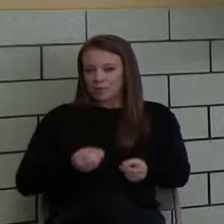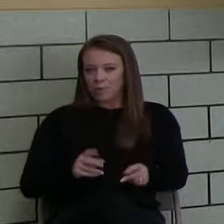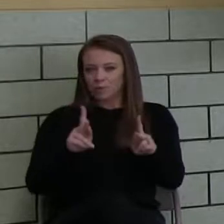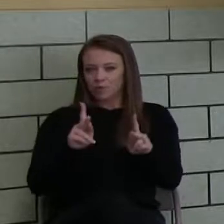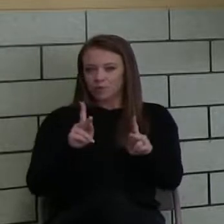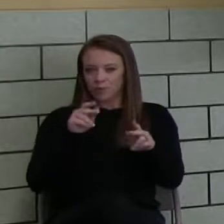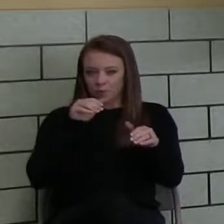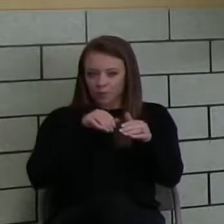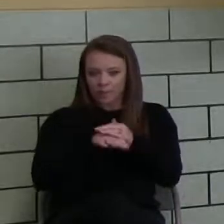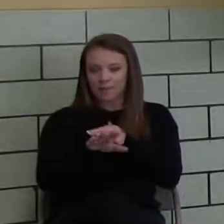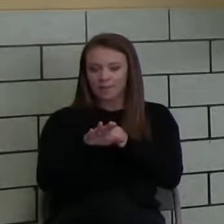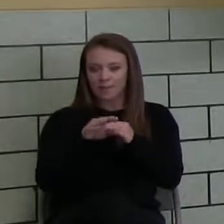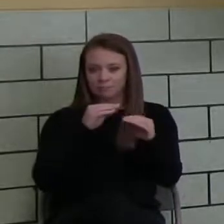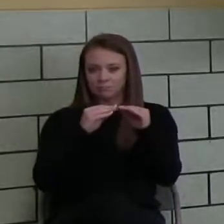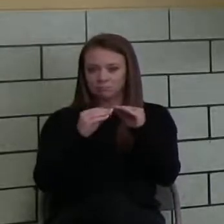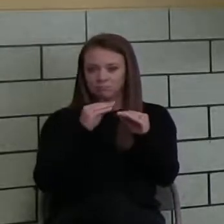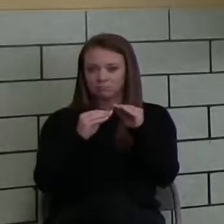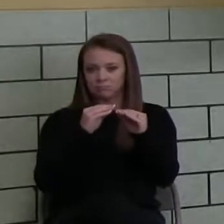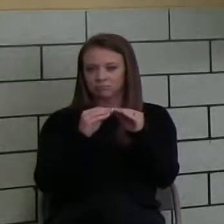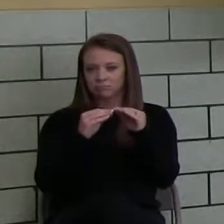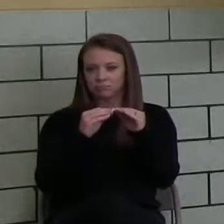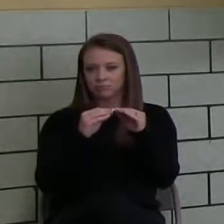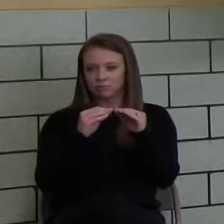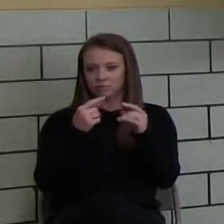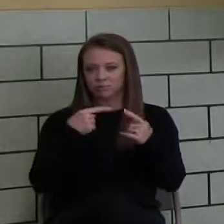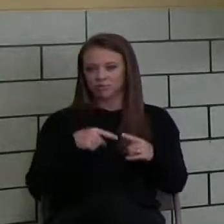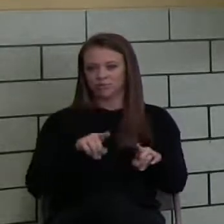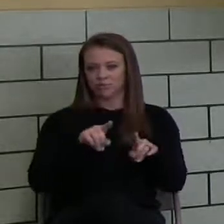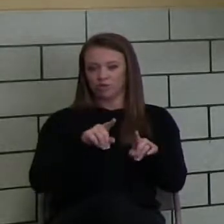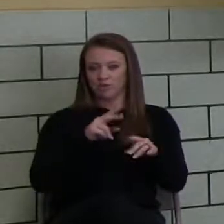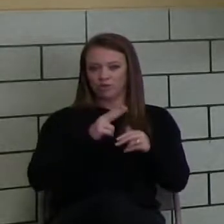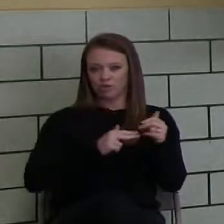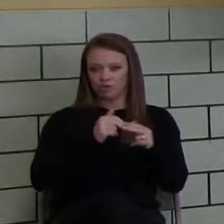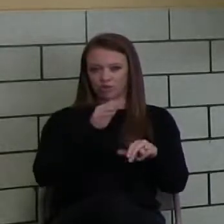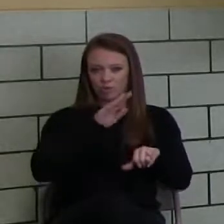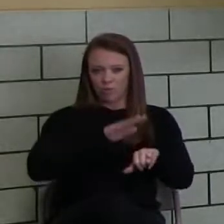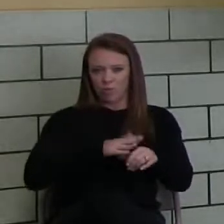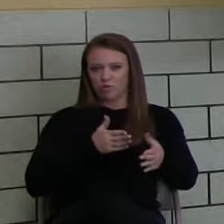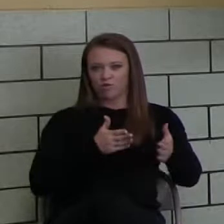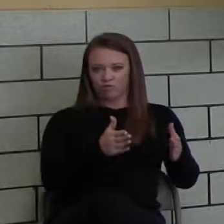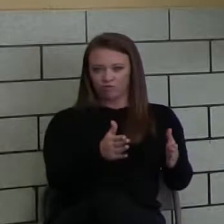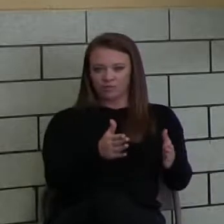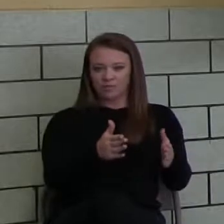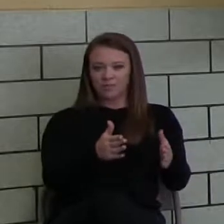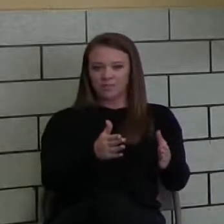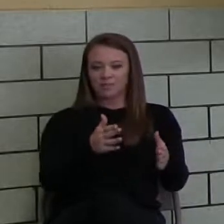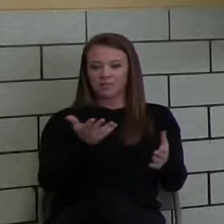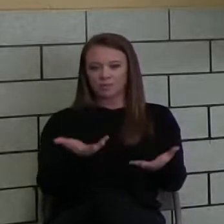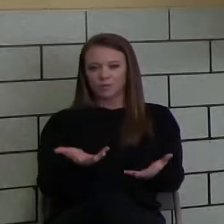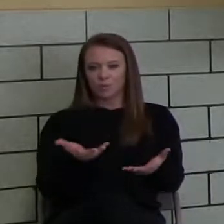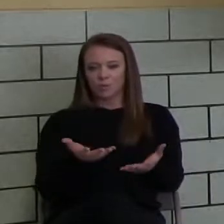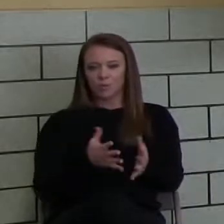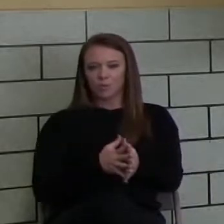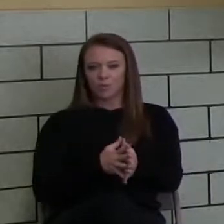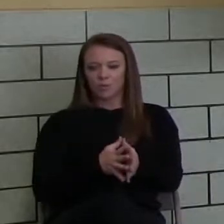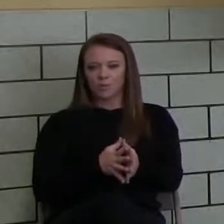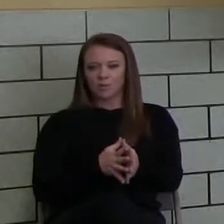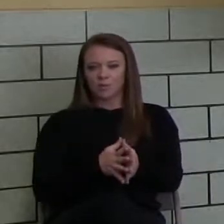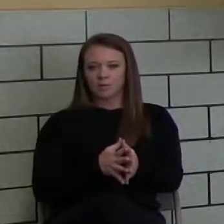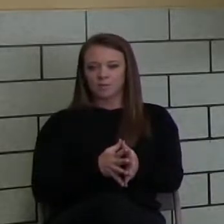to make it an improved fountain, more consistent with what has been communicated to us as